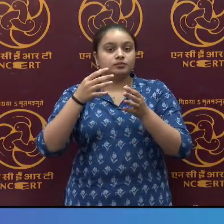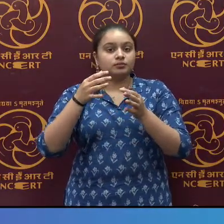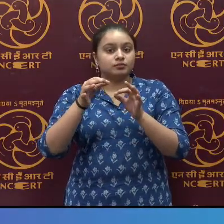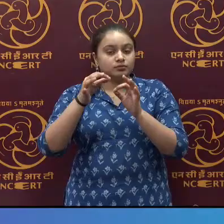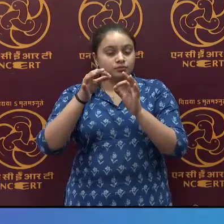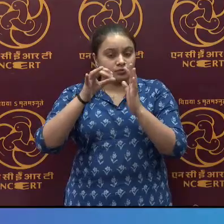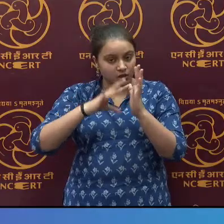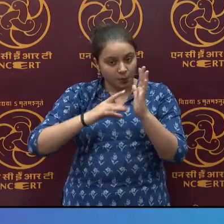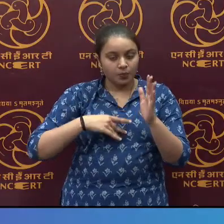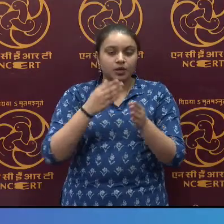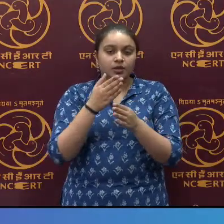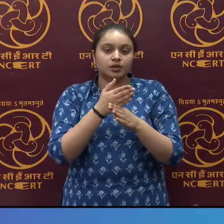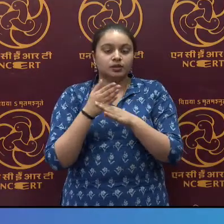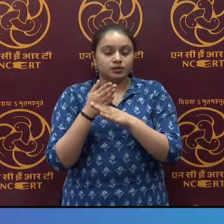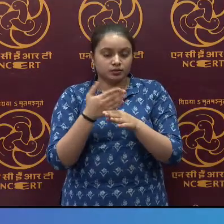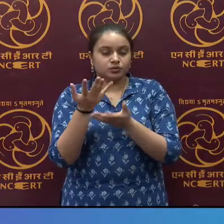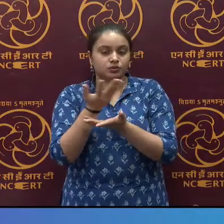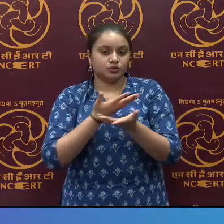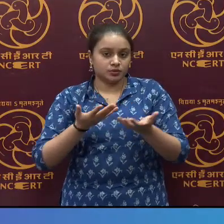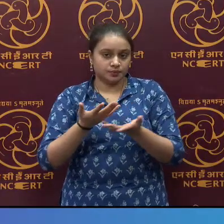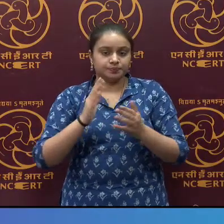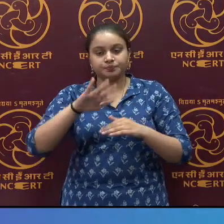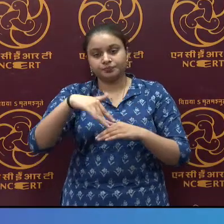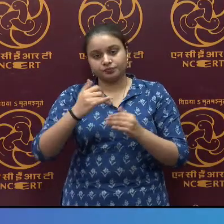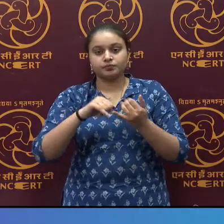the session. That's true.